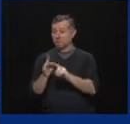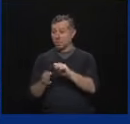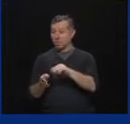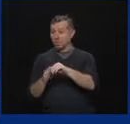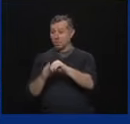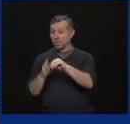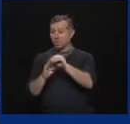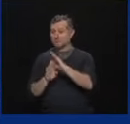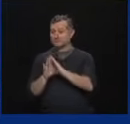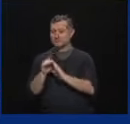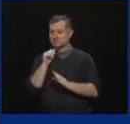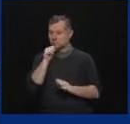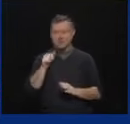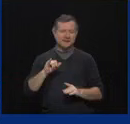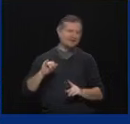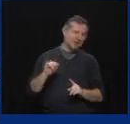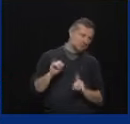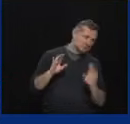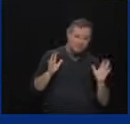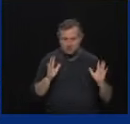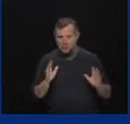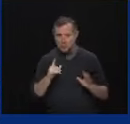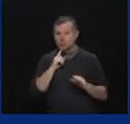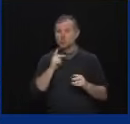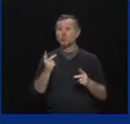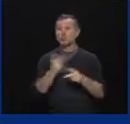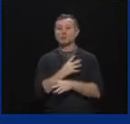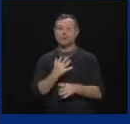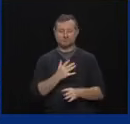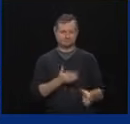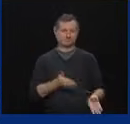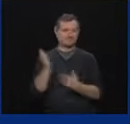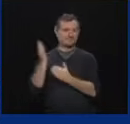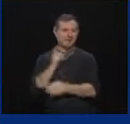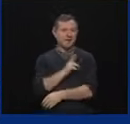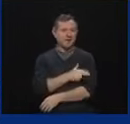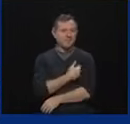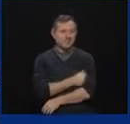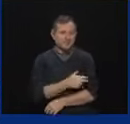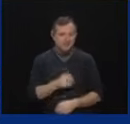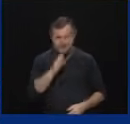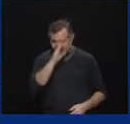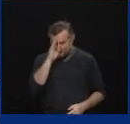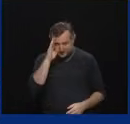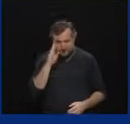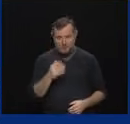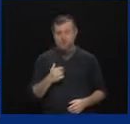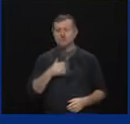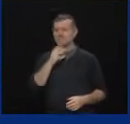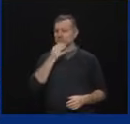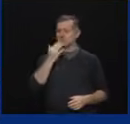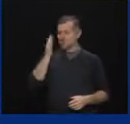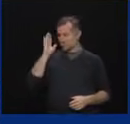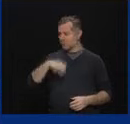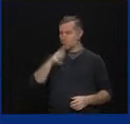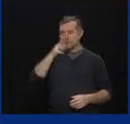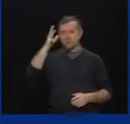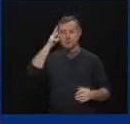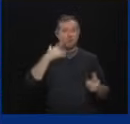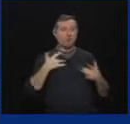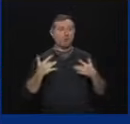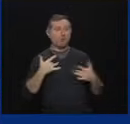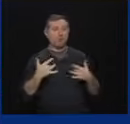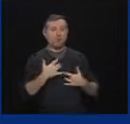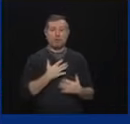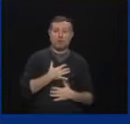just infections, but hospitalizations. Because I know this is an area of great sensitivity for parents, and I'm not looking to trample on their rights